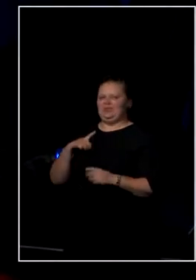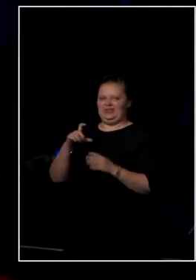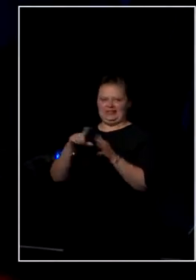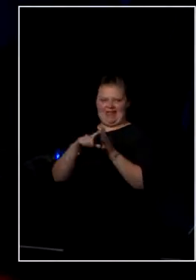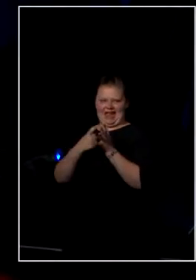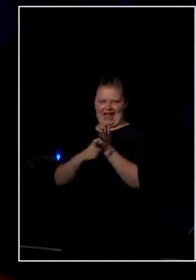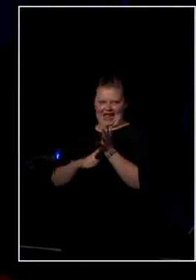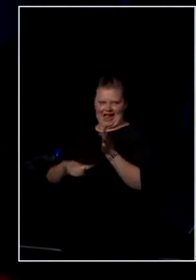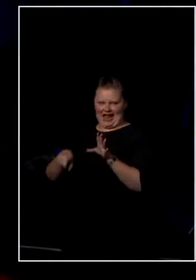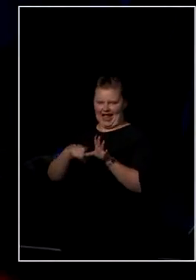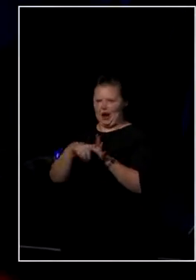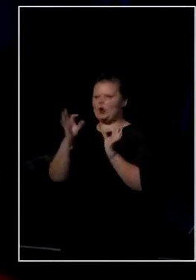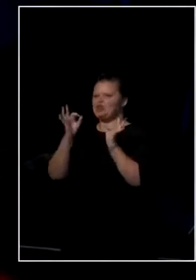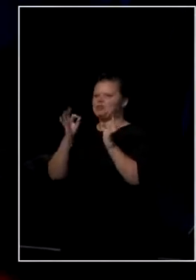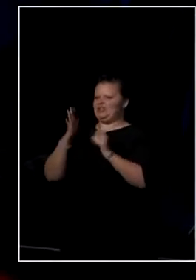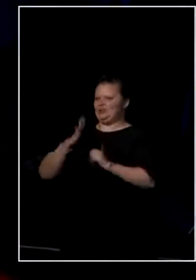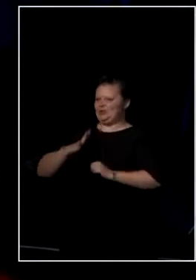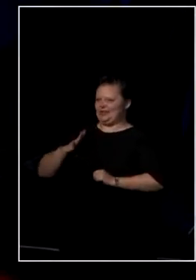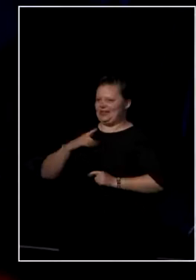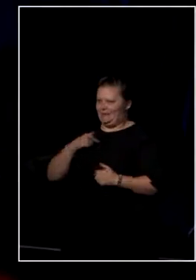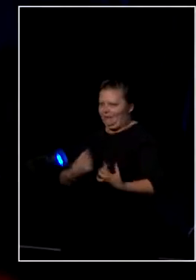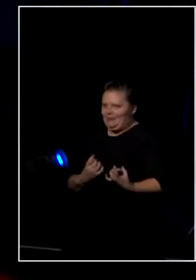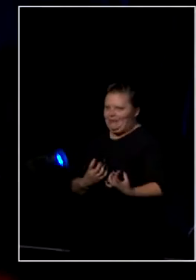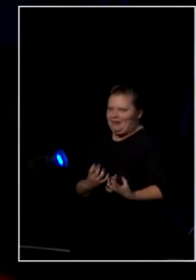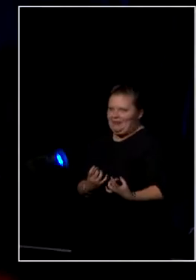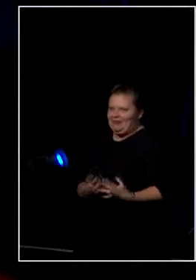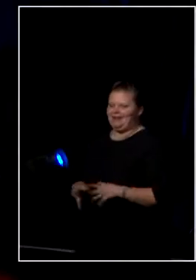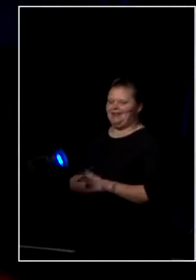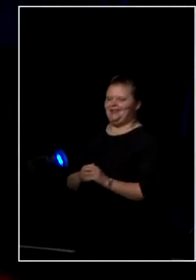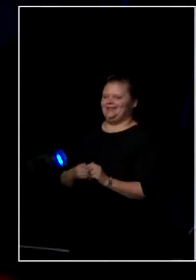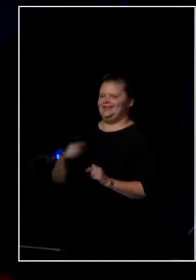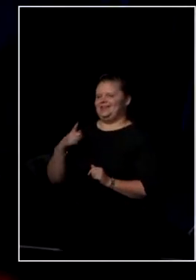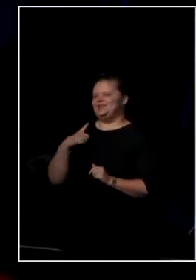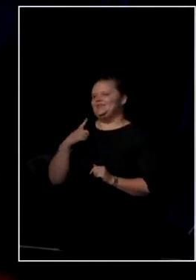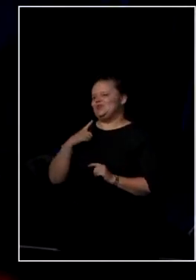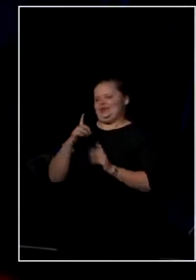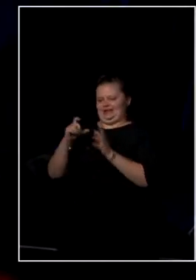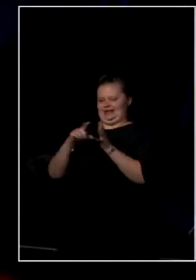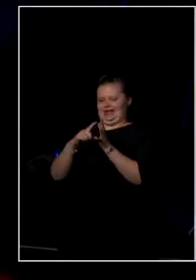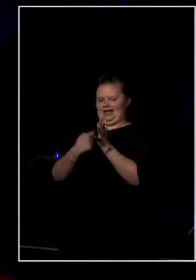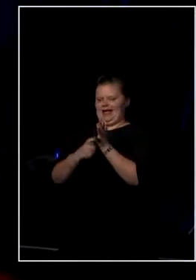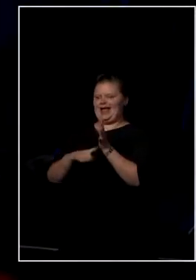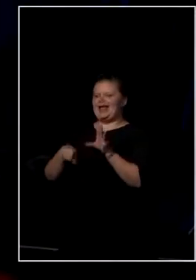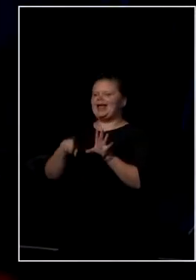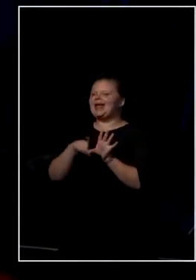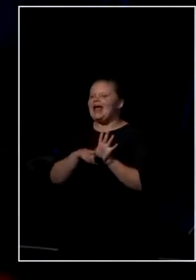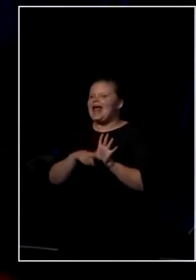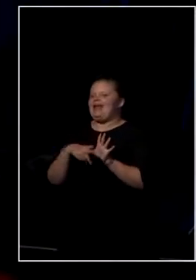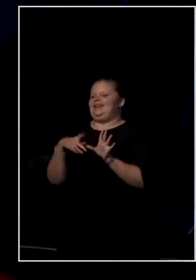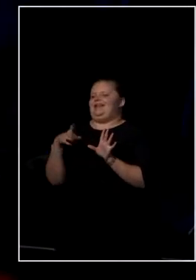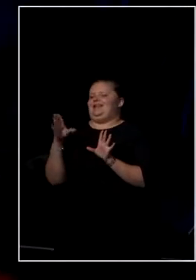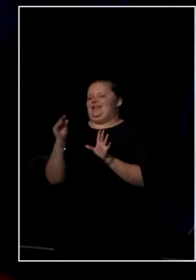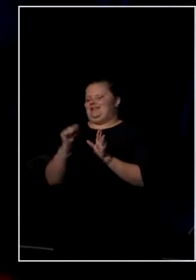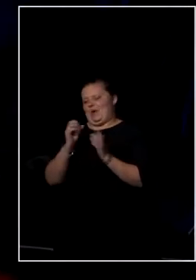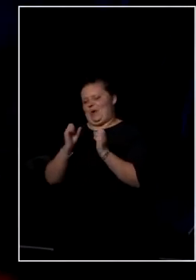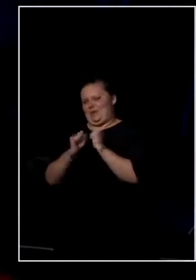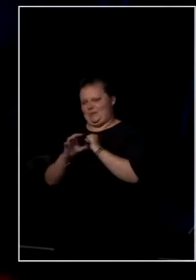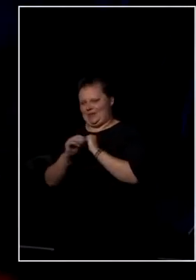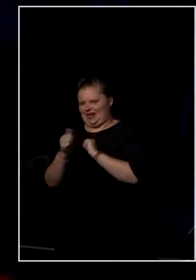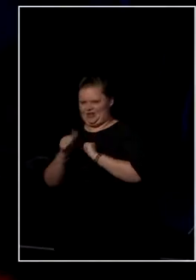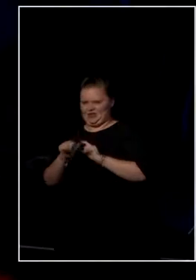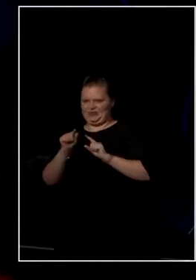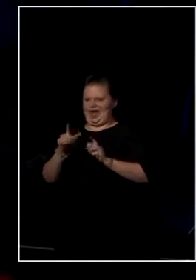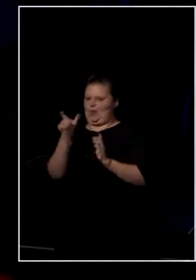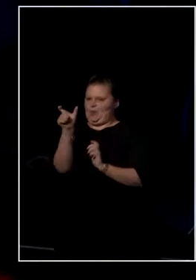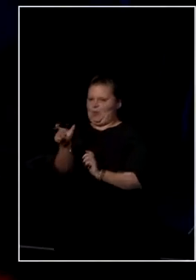of... I've got my answer ready. But Carly's faced a lot of questions in the mainstream media around the use of the word